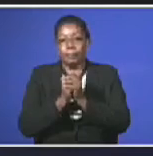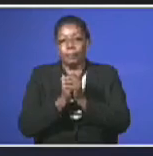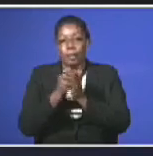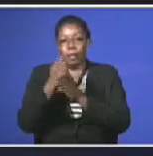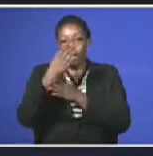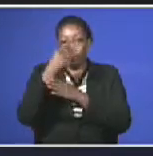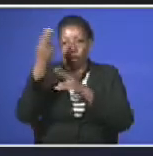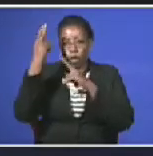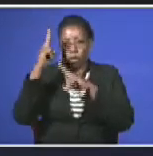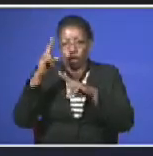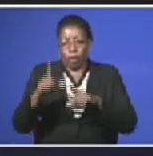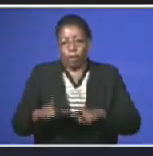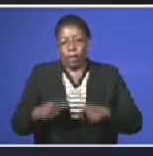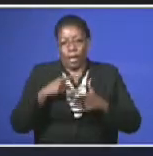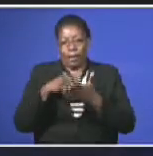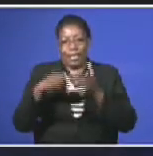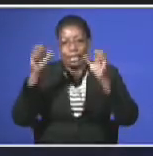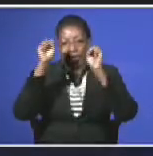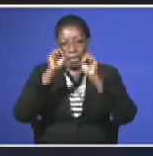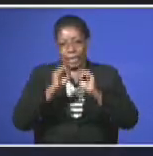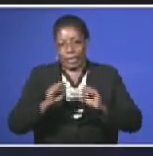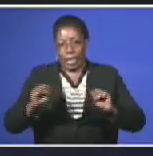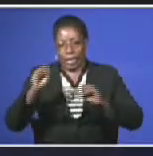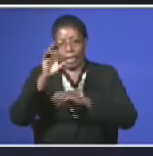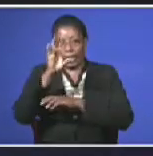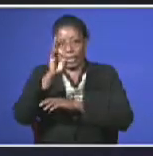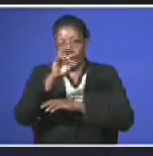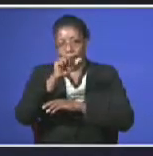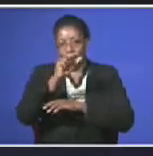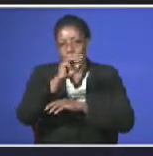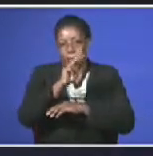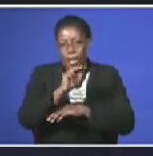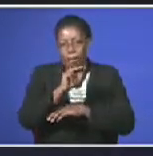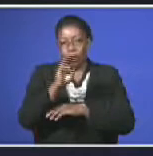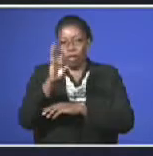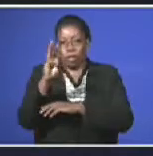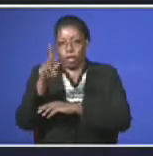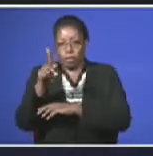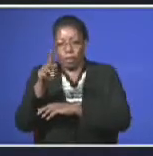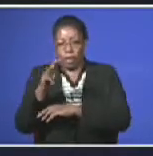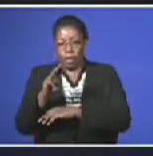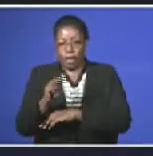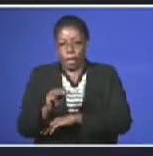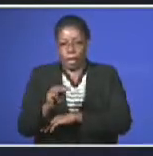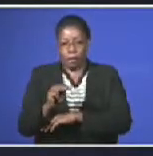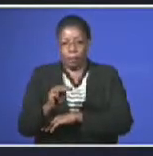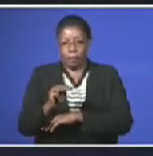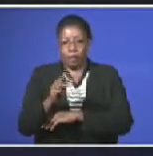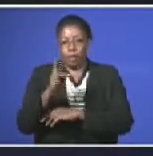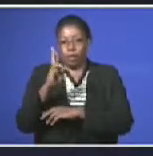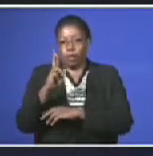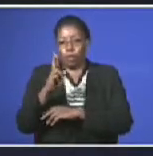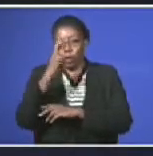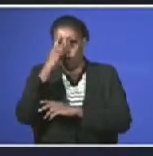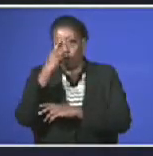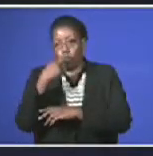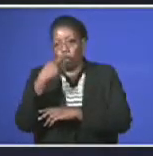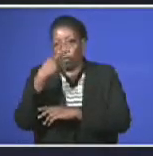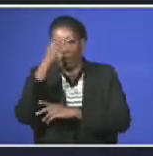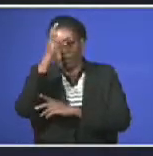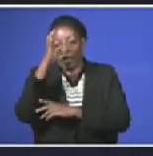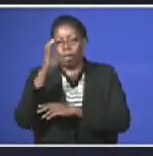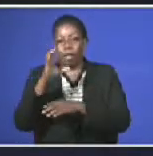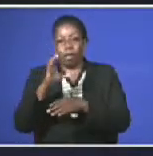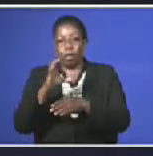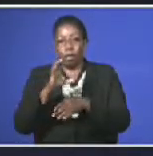Well, Fox Hill will come alive this Saturday, 7 a.m. to 6 p.m. for the St. Anselms Roman Catholic Church annual stakeout and fair. It's